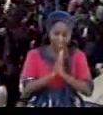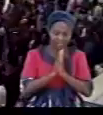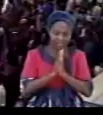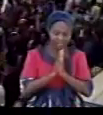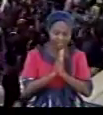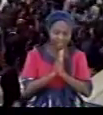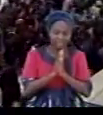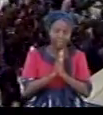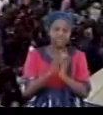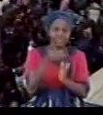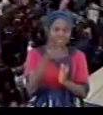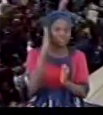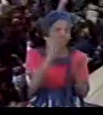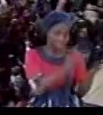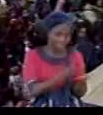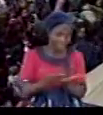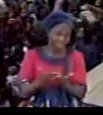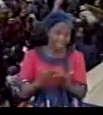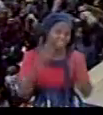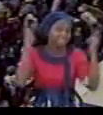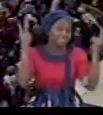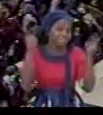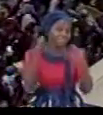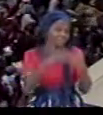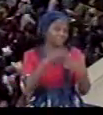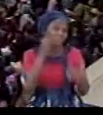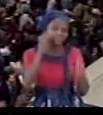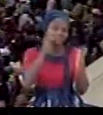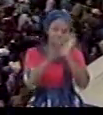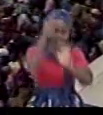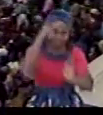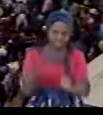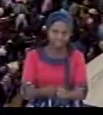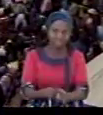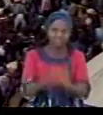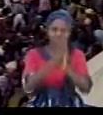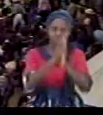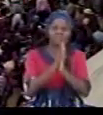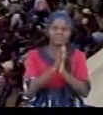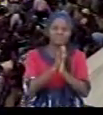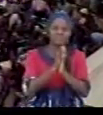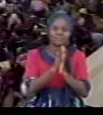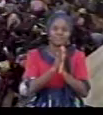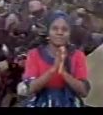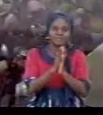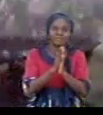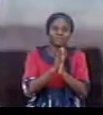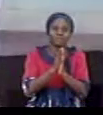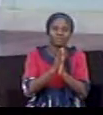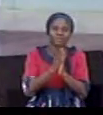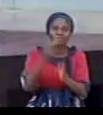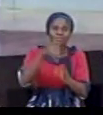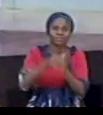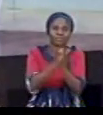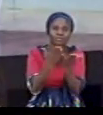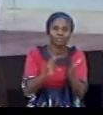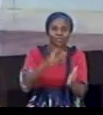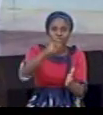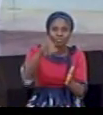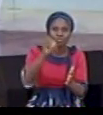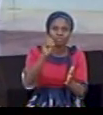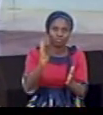You'll carry victory home in Jesus' name. Amen. We're looking at Job and we're reading a